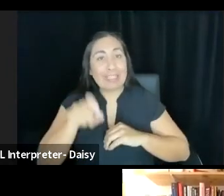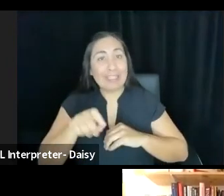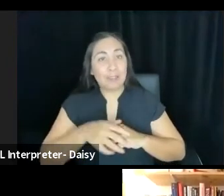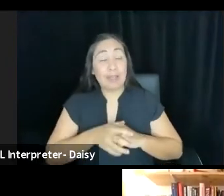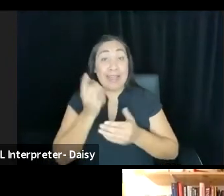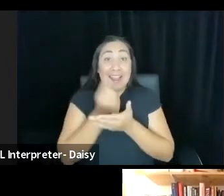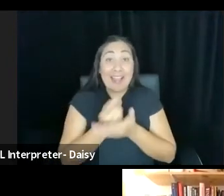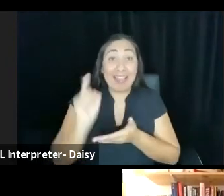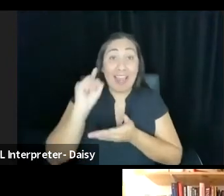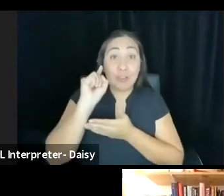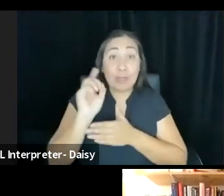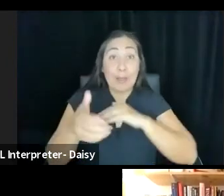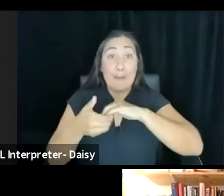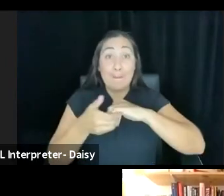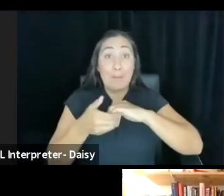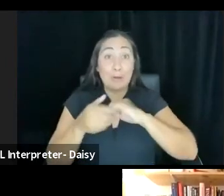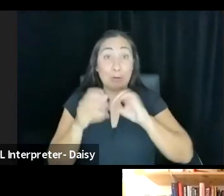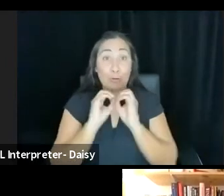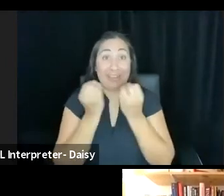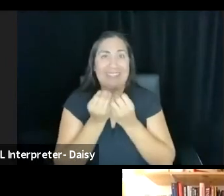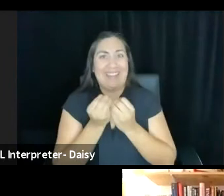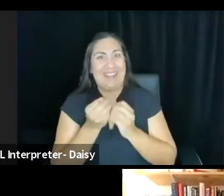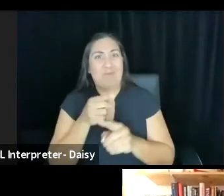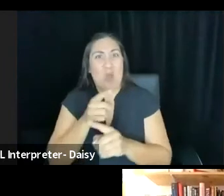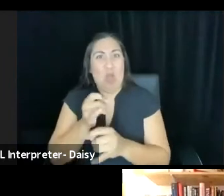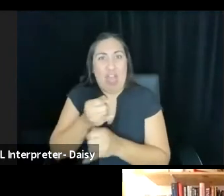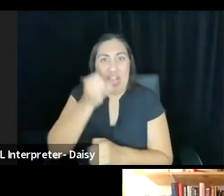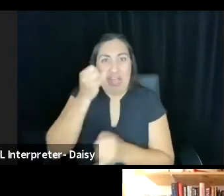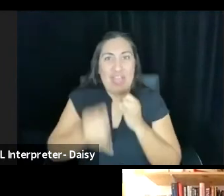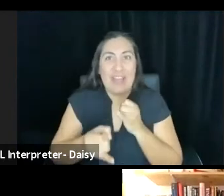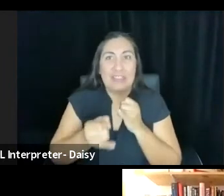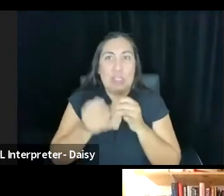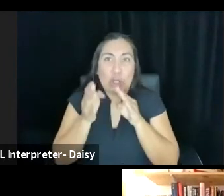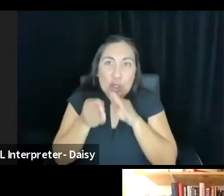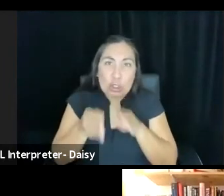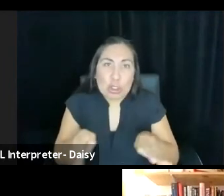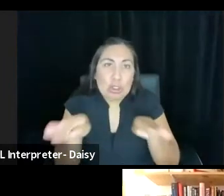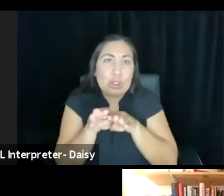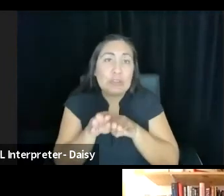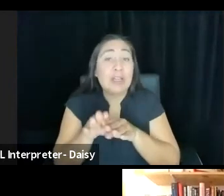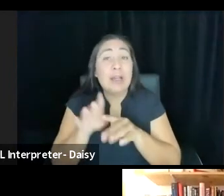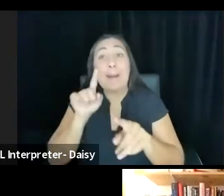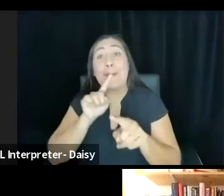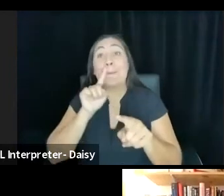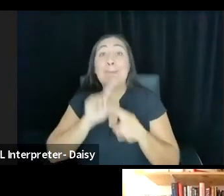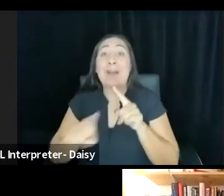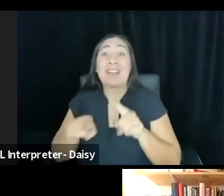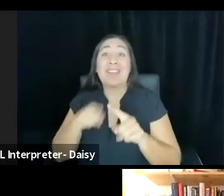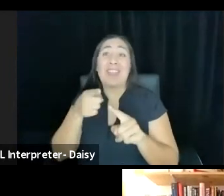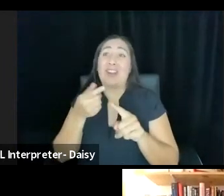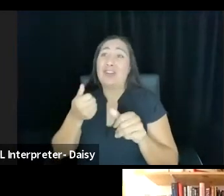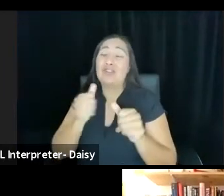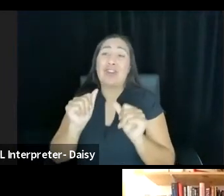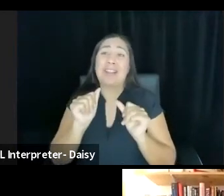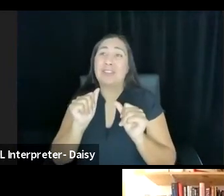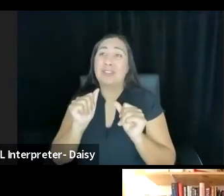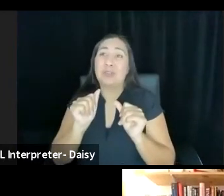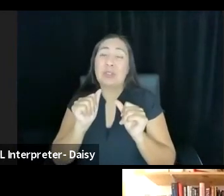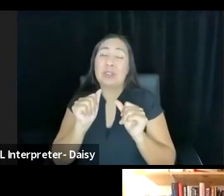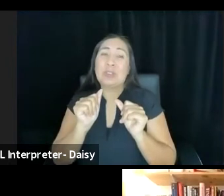one to actually close their doors, Fortune Society, but they were hanging on till the bitter end. So we're just trying to make sure that people